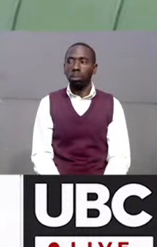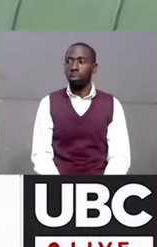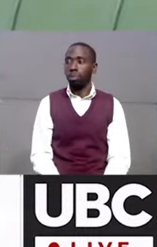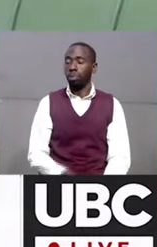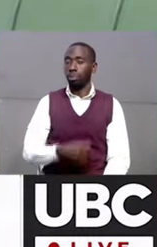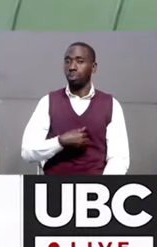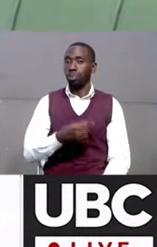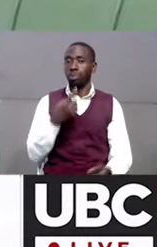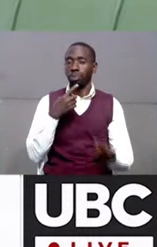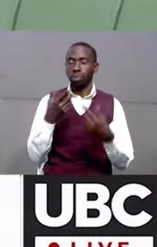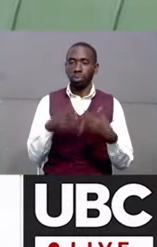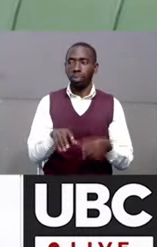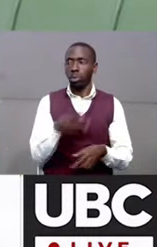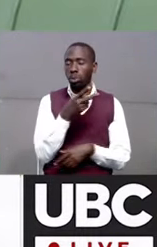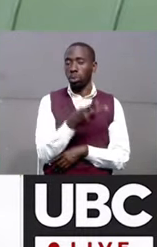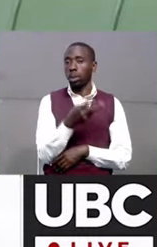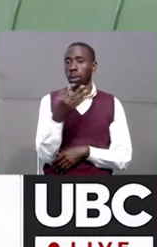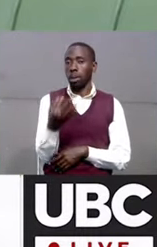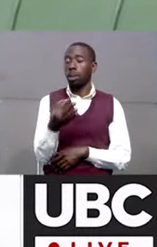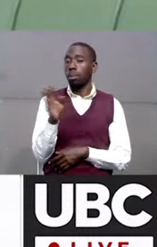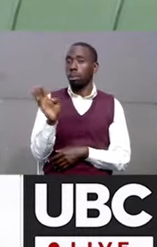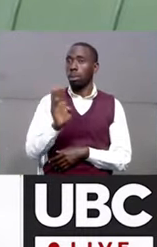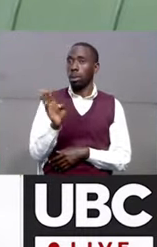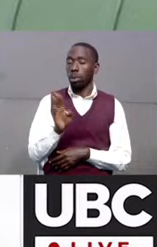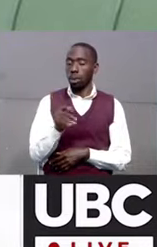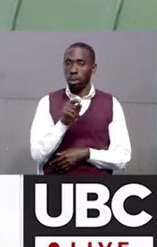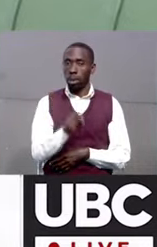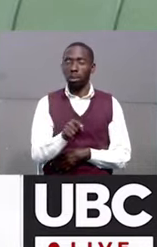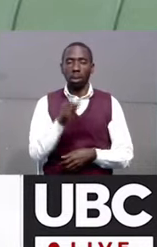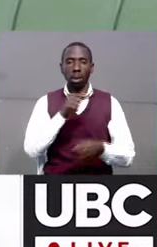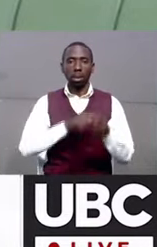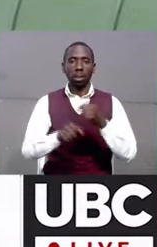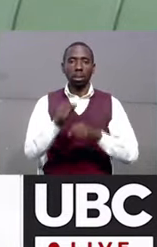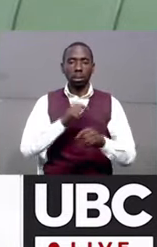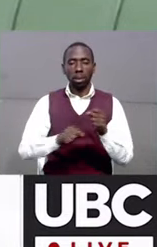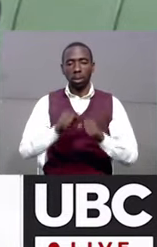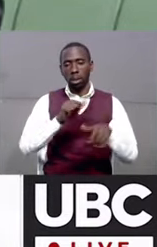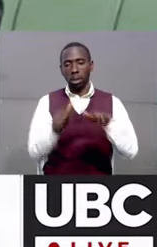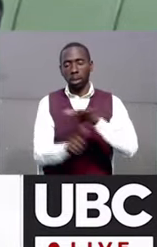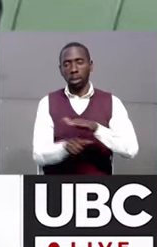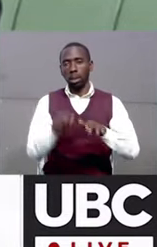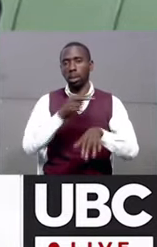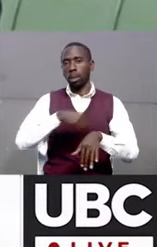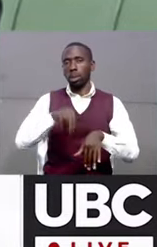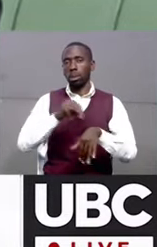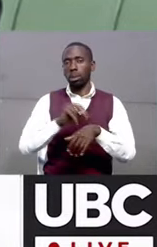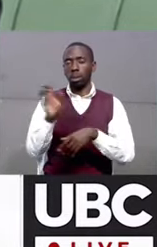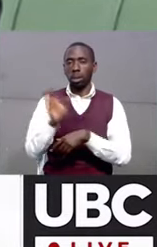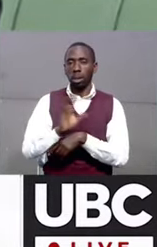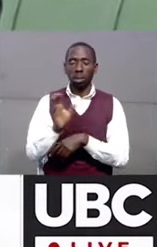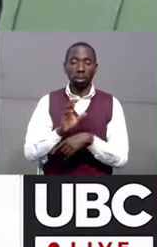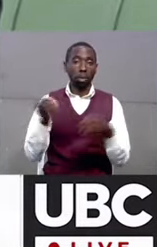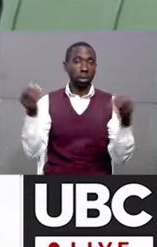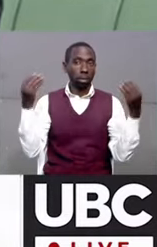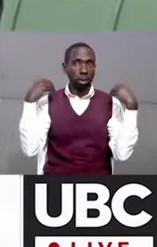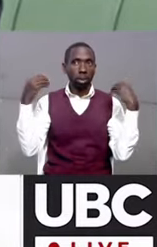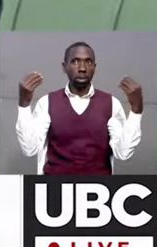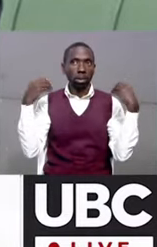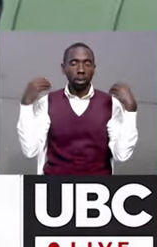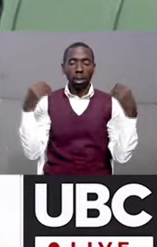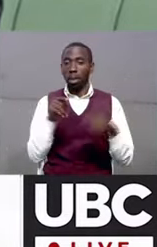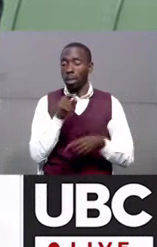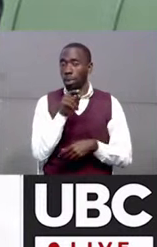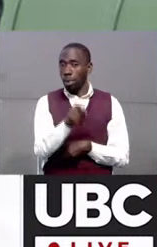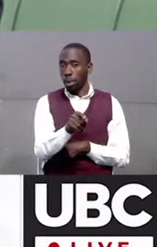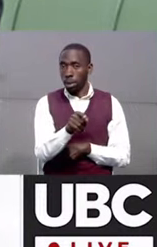billion meant for an activity under National Council for Sports. This